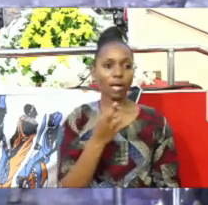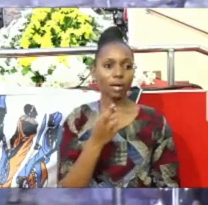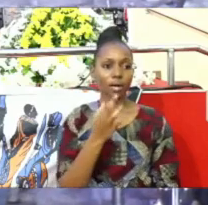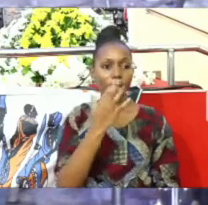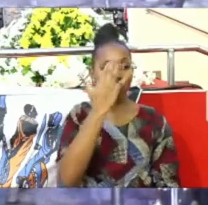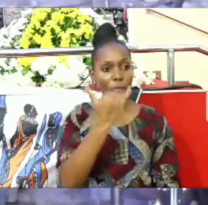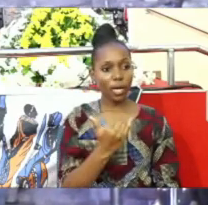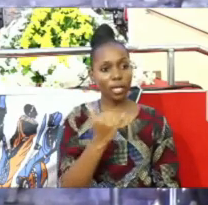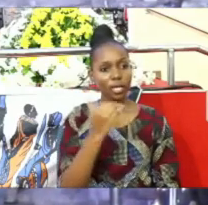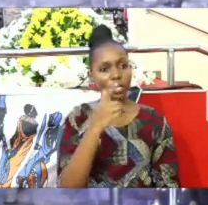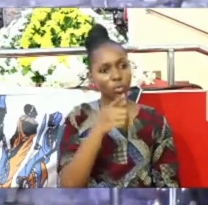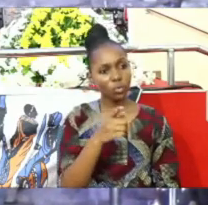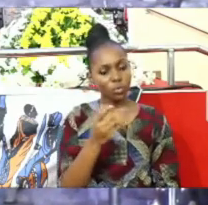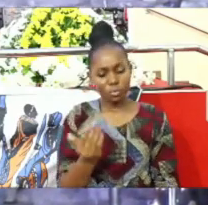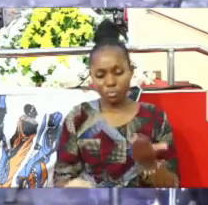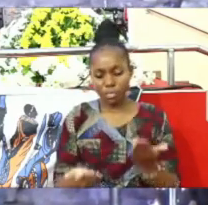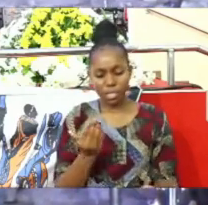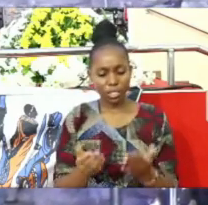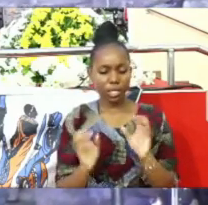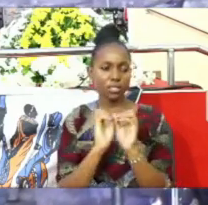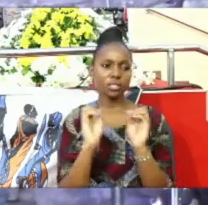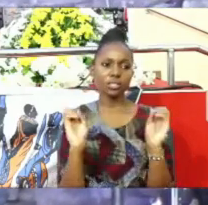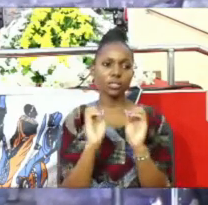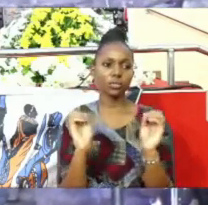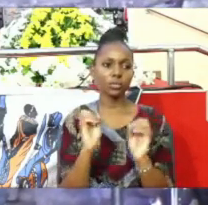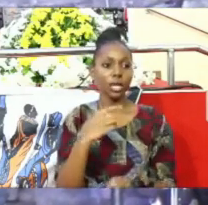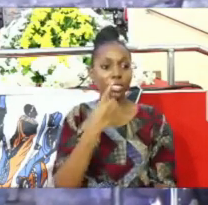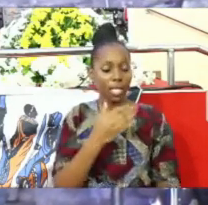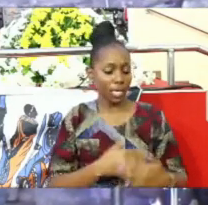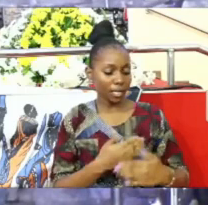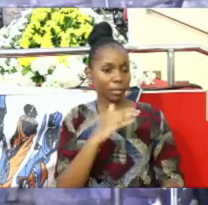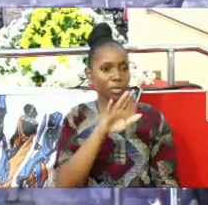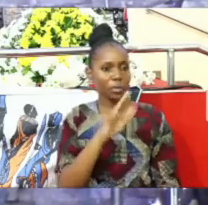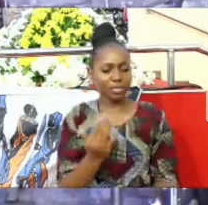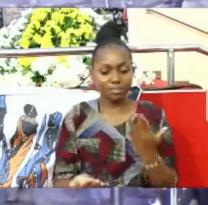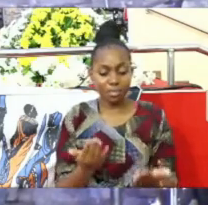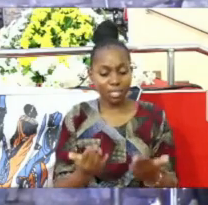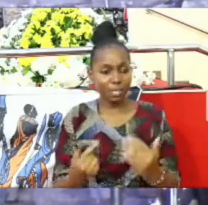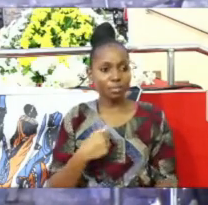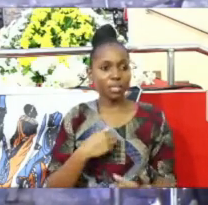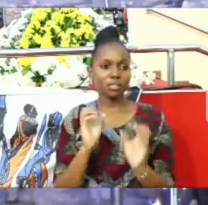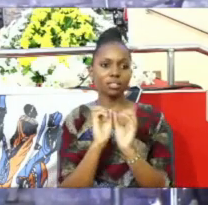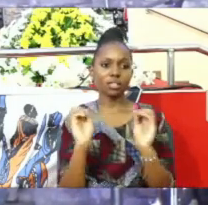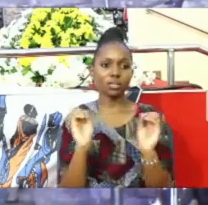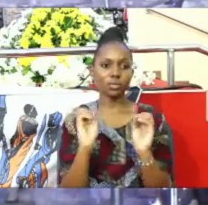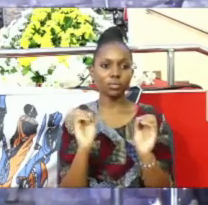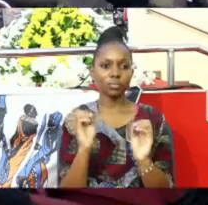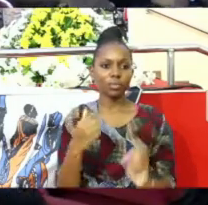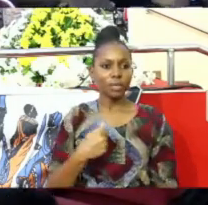unmeasurable. Tell the person next to you, I am unmeasurable. Mimi sipimiki, mwambie mtu. I am unstoppable.